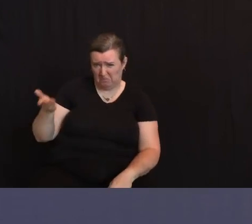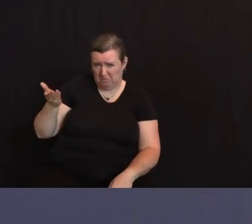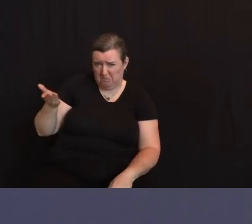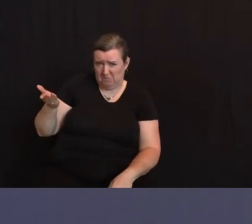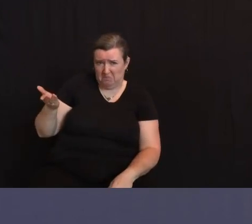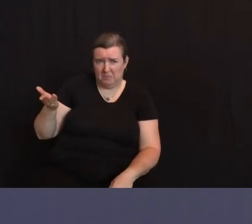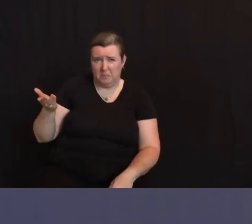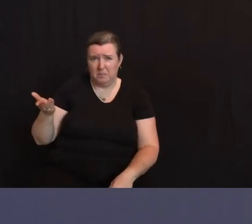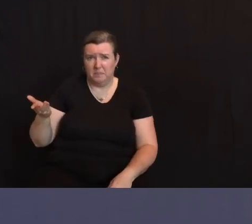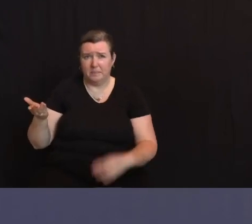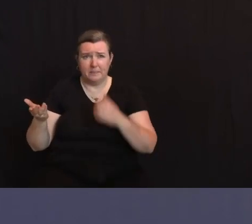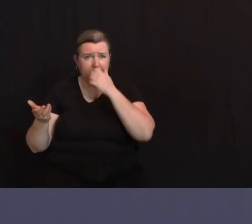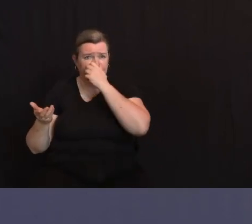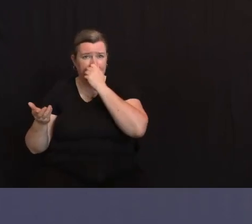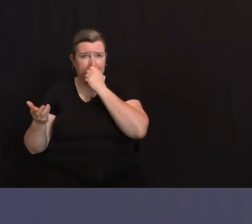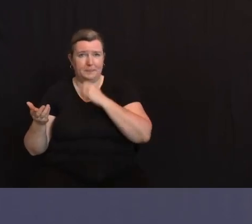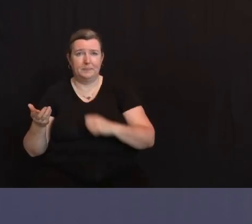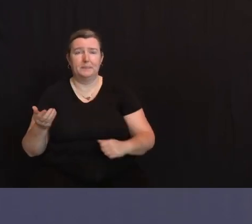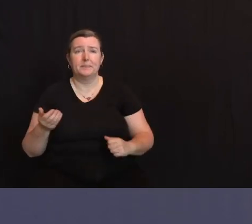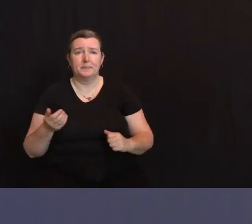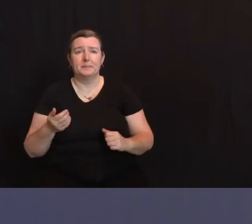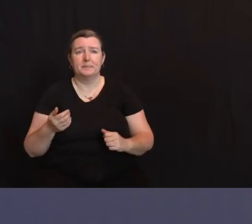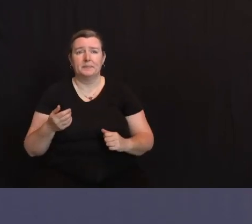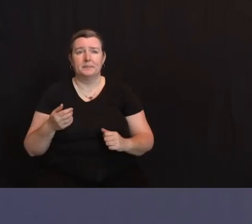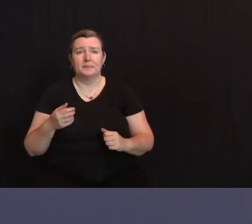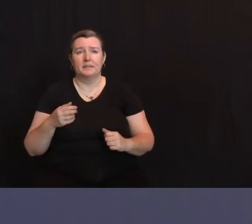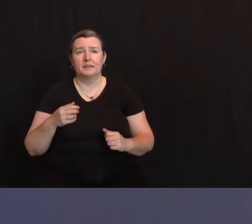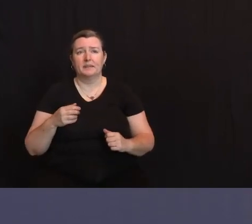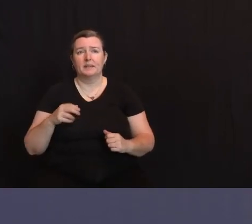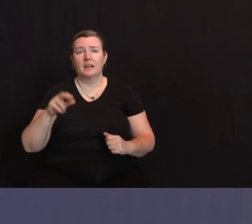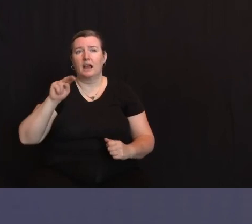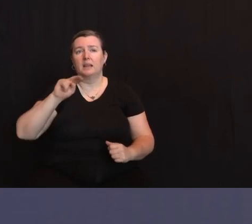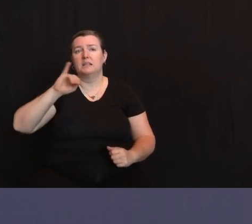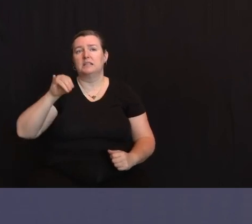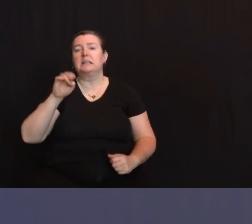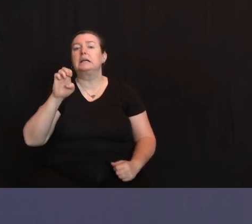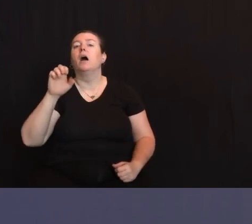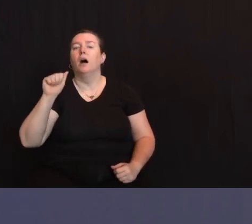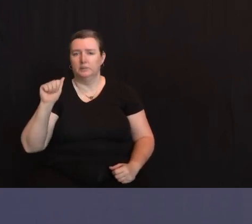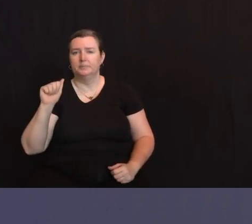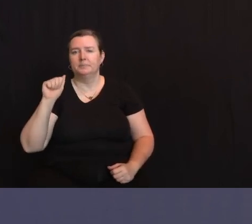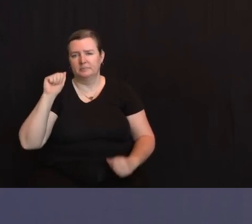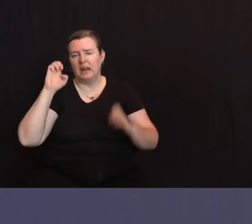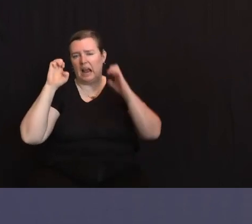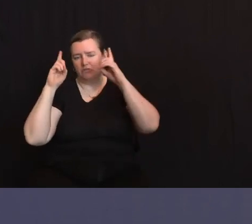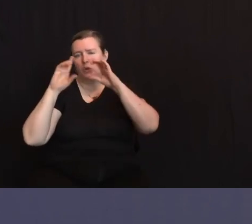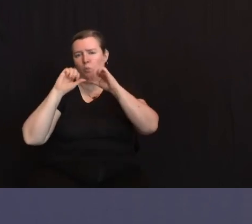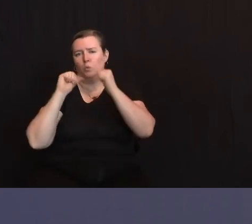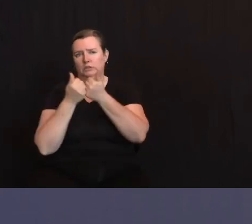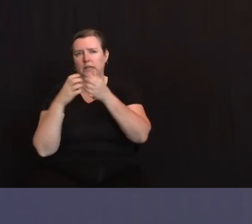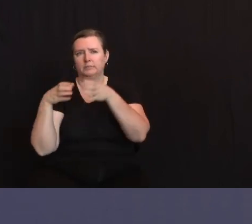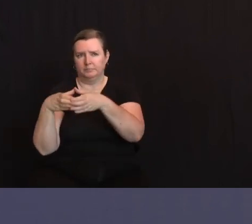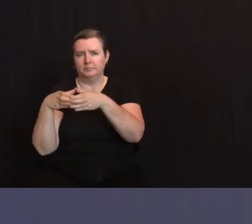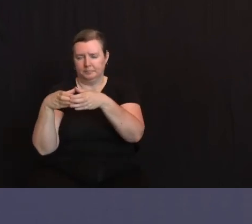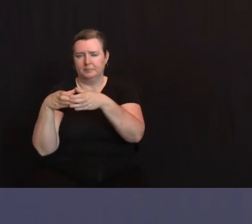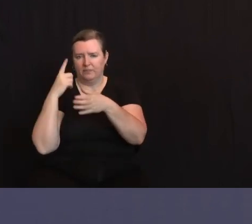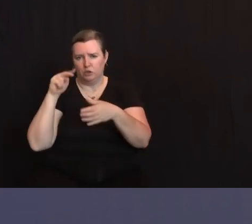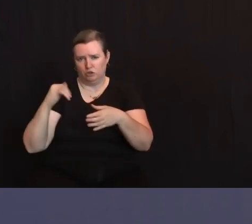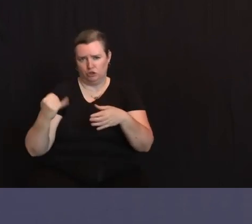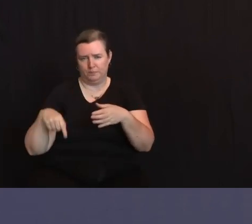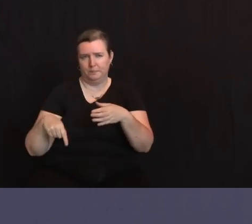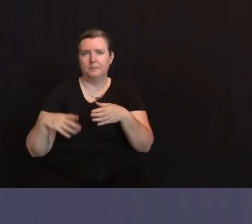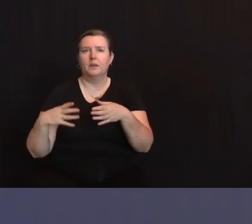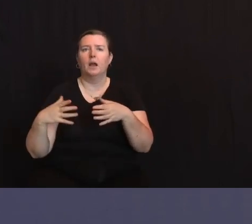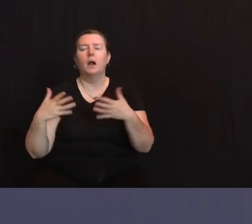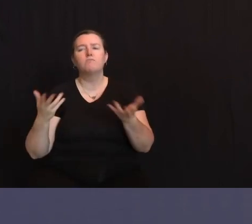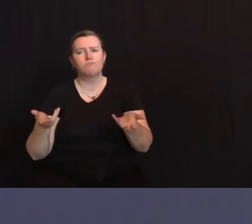that we were pursuing in any event. And I will say this, I believe, Dan, it'll be Friday that we're going to have a